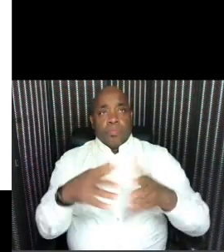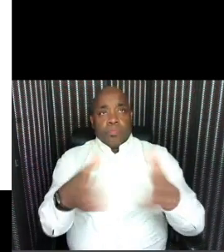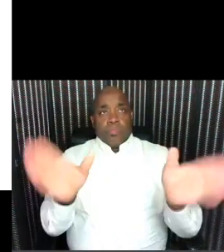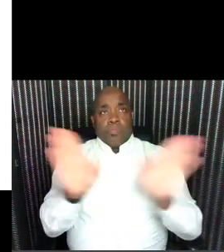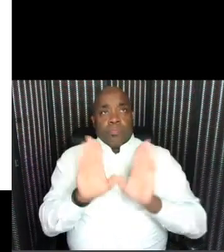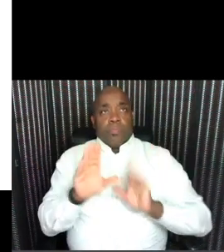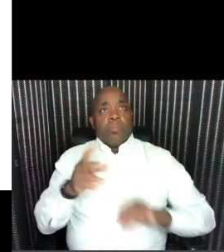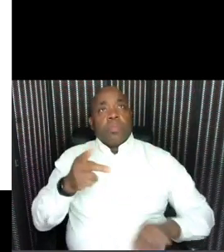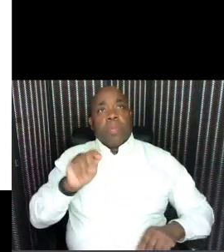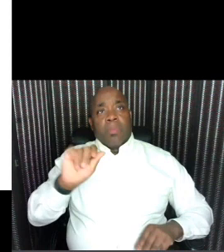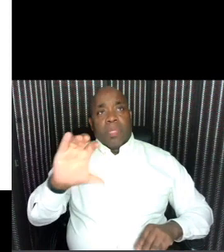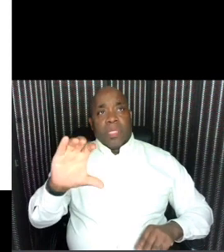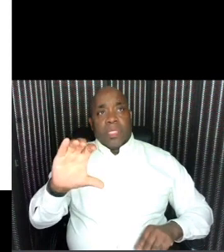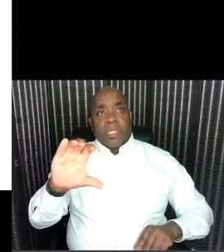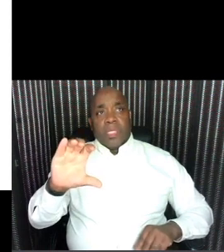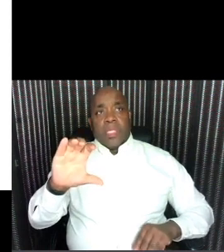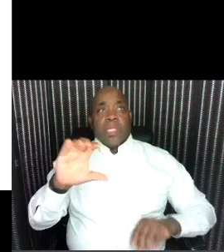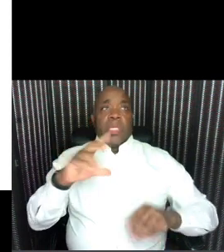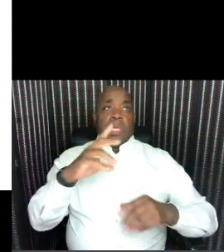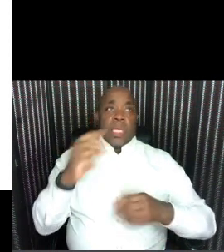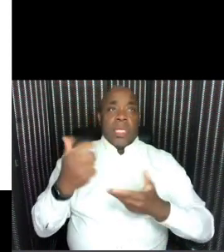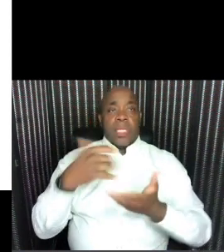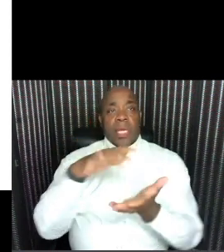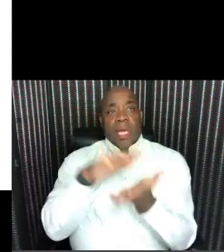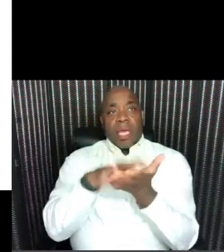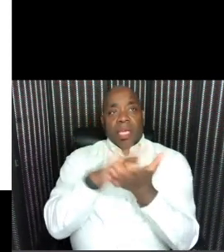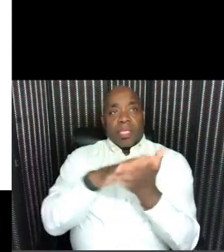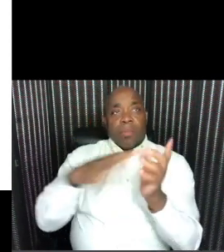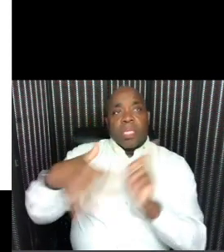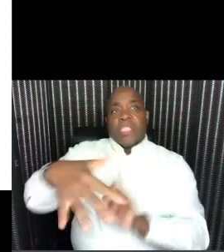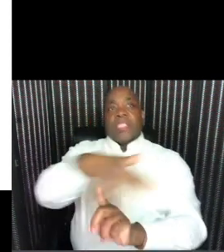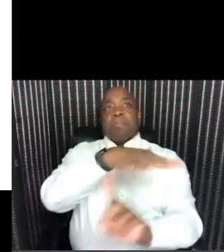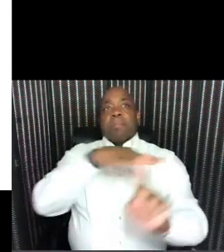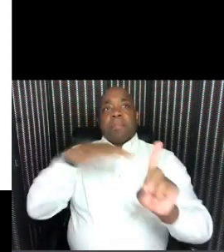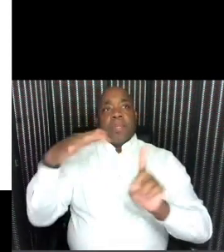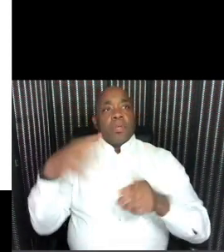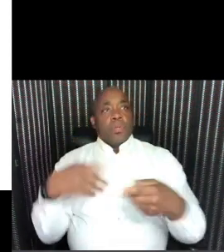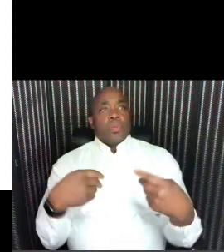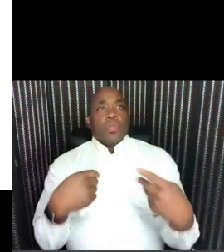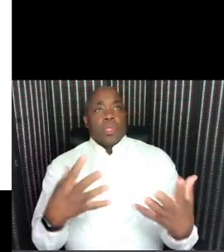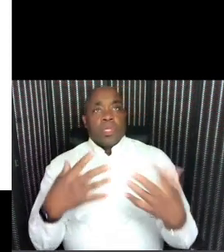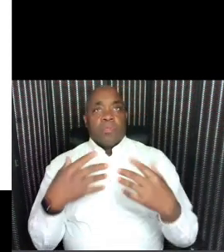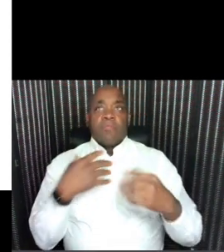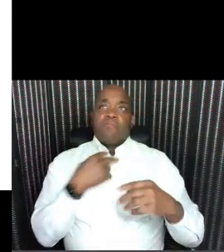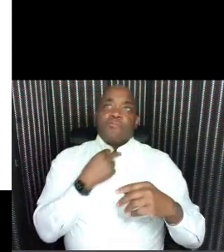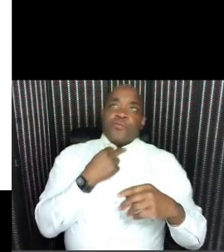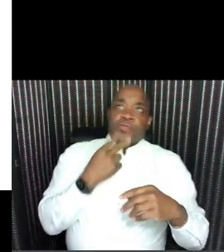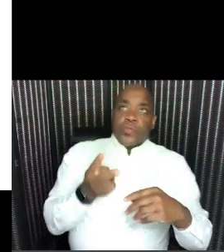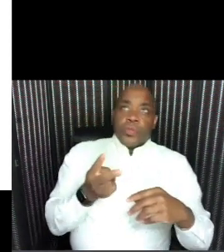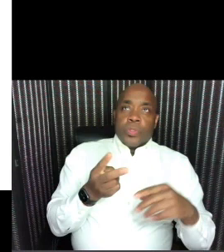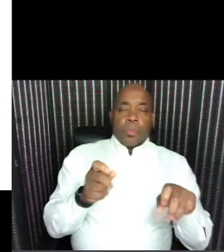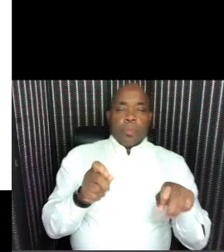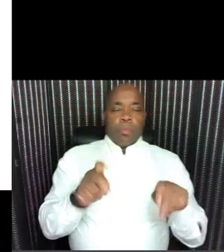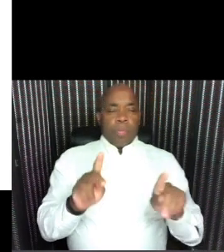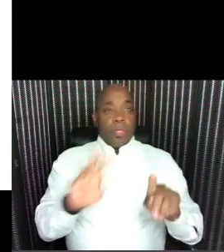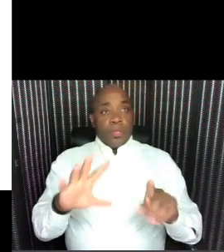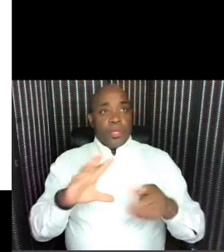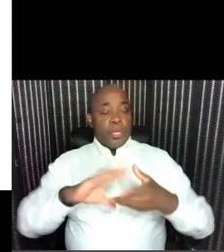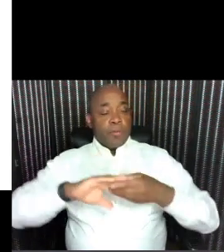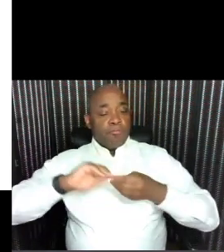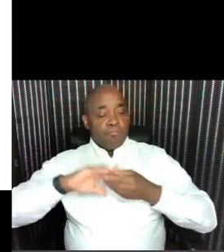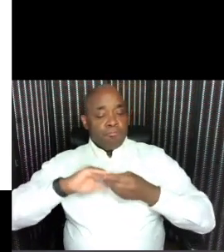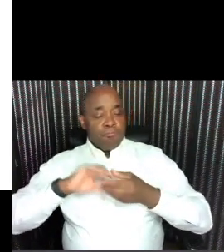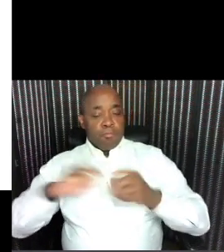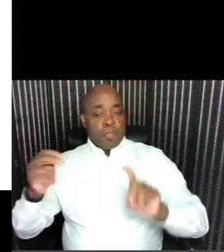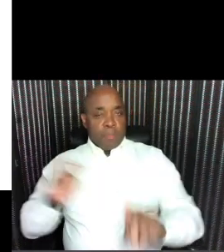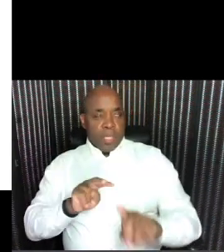into the academic sphere, to give them voice in a way that allow for their version of events, their stories, their knowledge